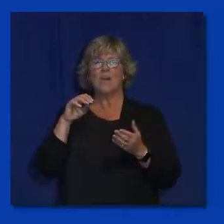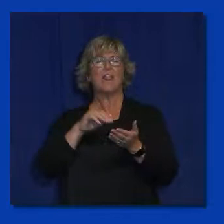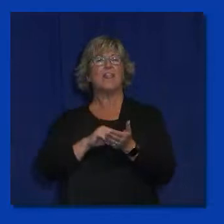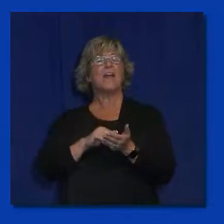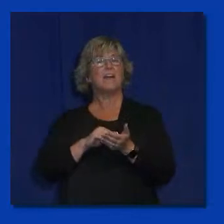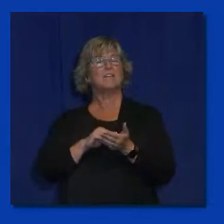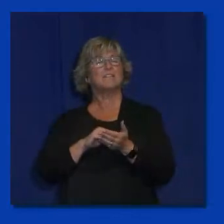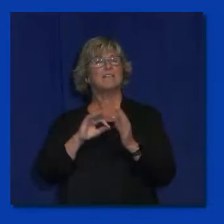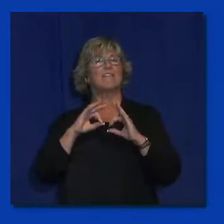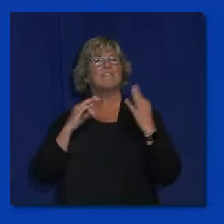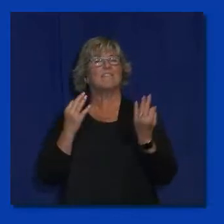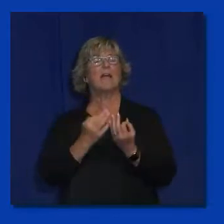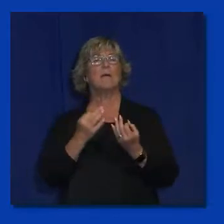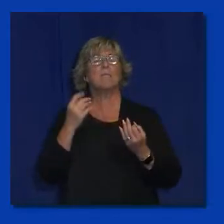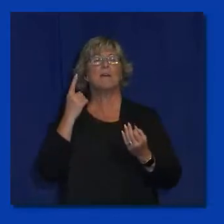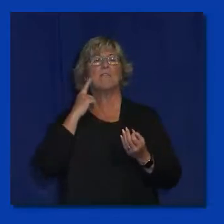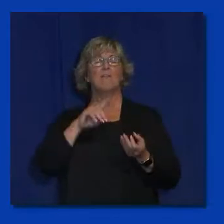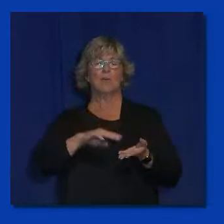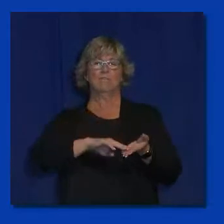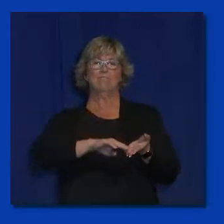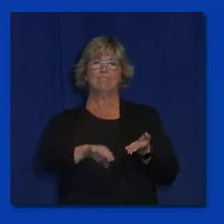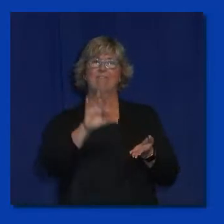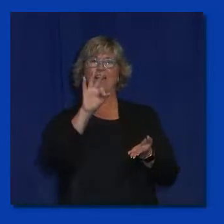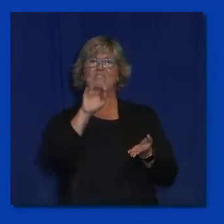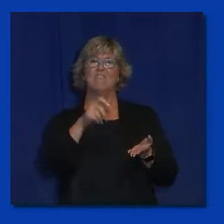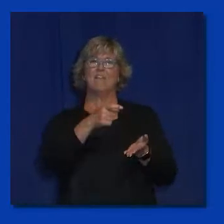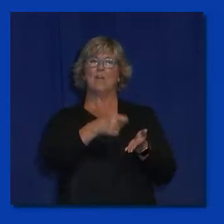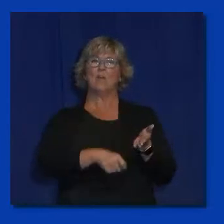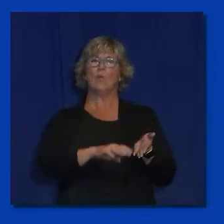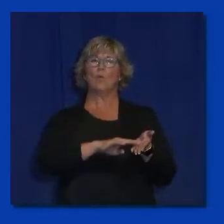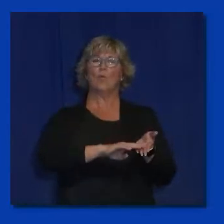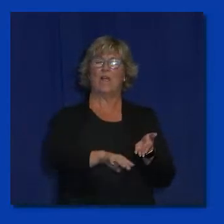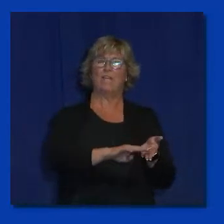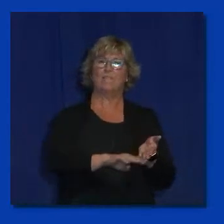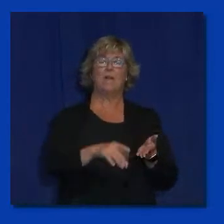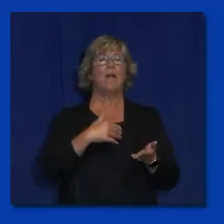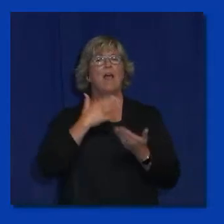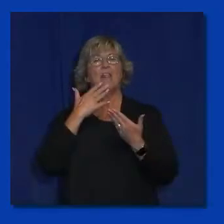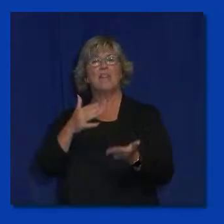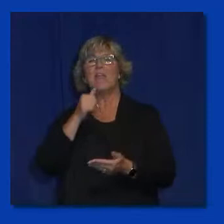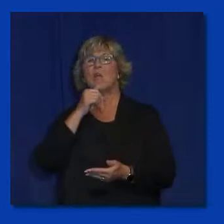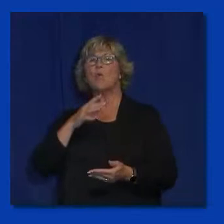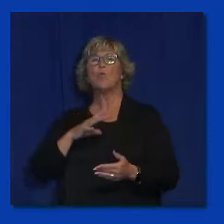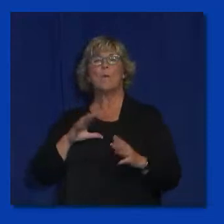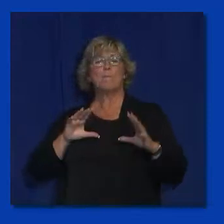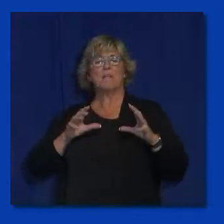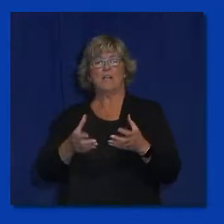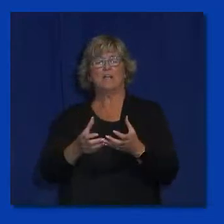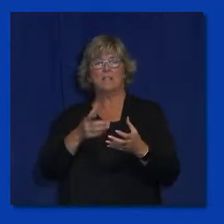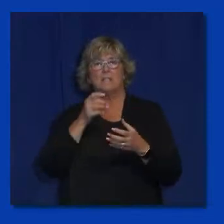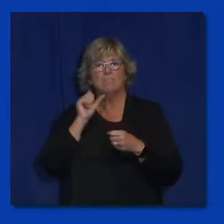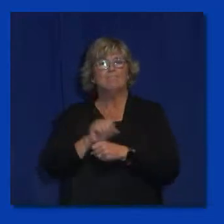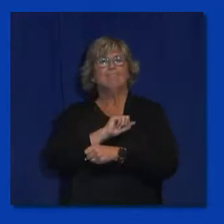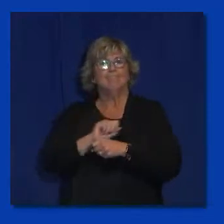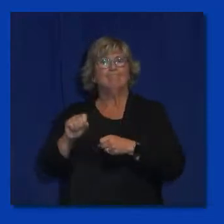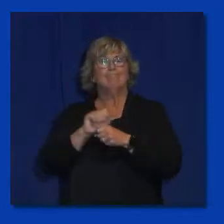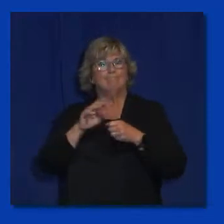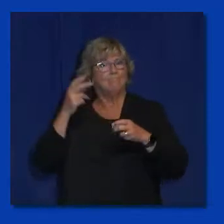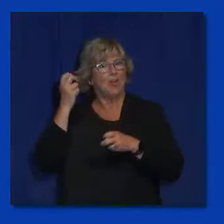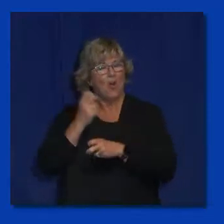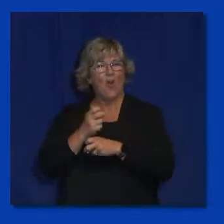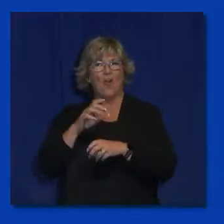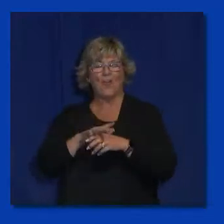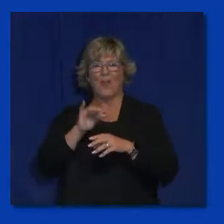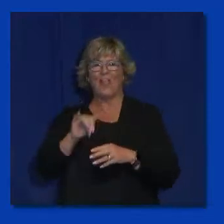waivers for child care. I want to thank the Women's Caucus. It's been incredible on this across the spectrum of issues, but in particular